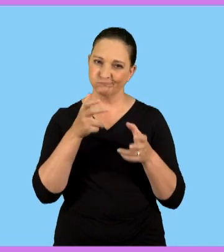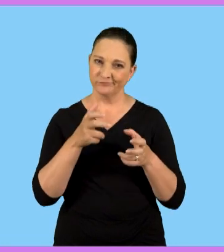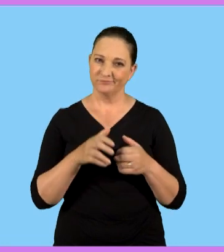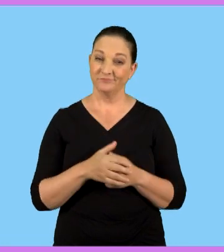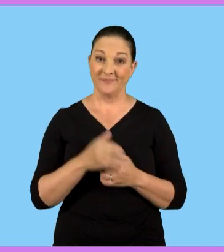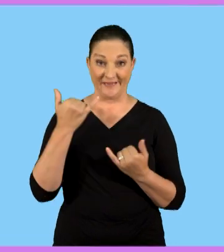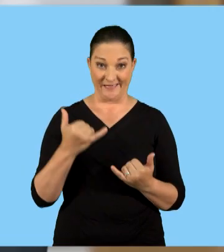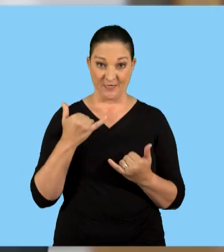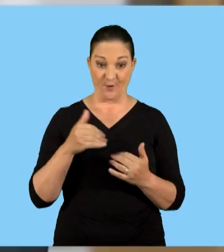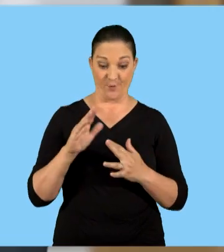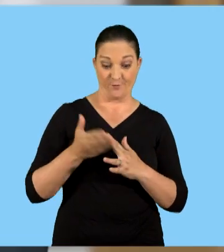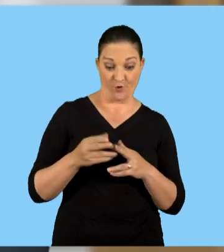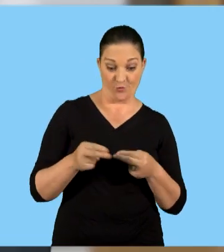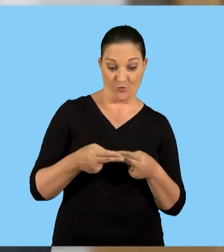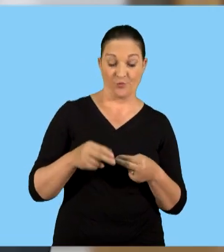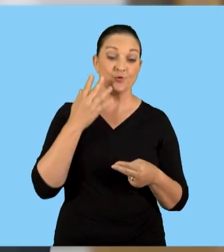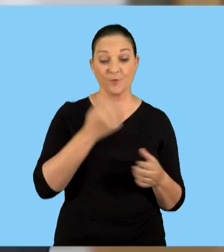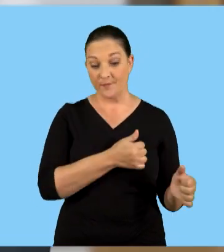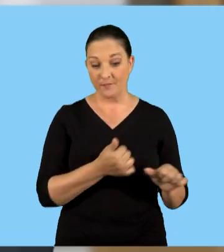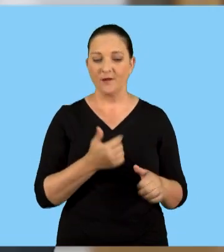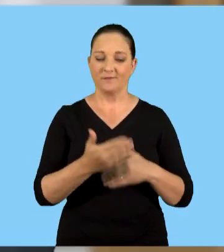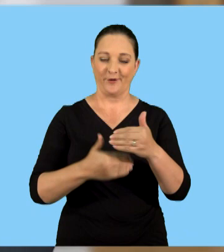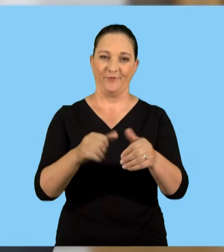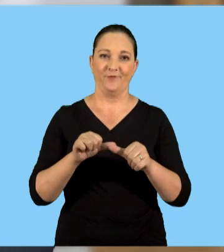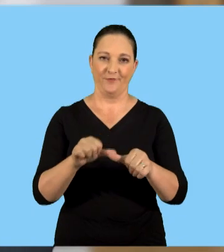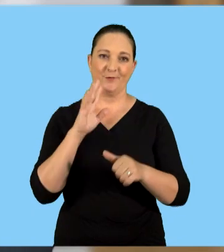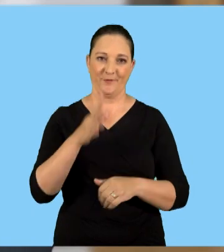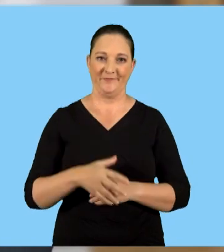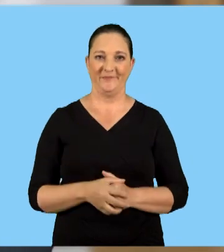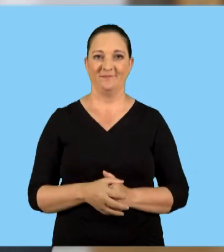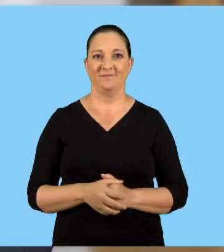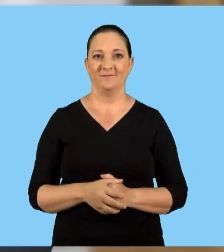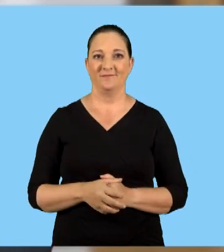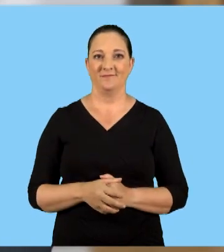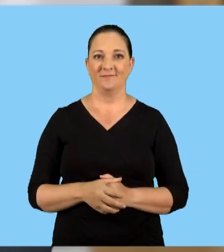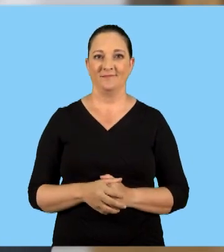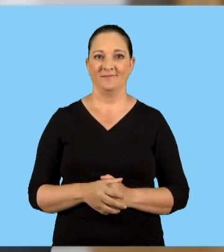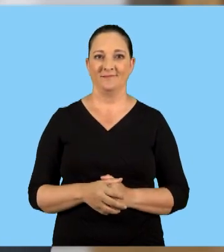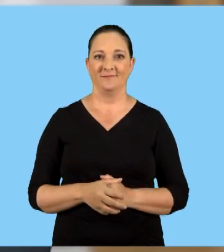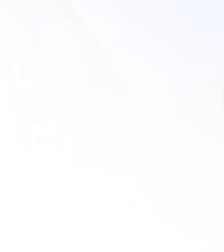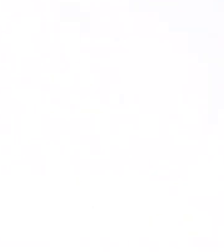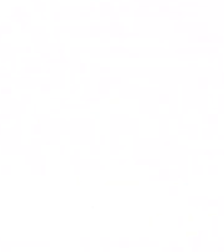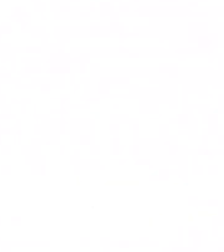Thanks everyone for listening. I think we'll take a short break. When we get back, I'll pick up where I left off. Thank you.